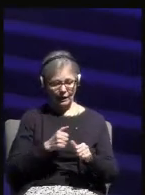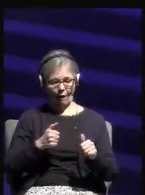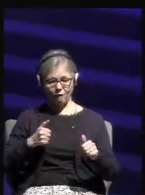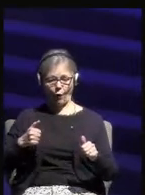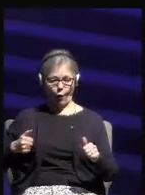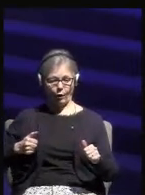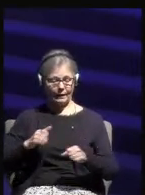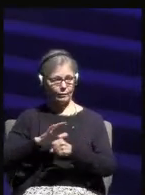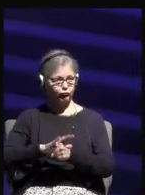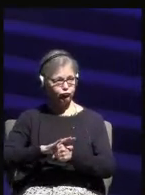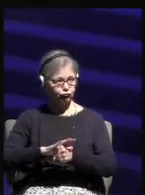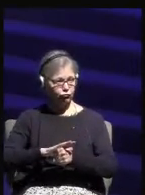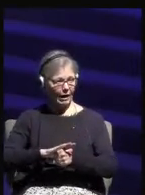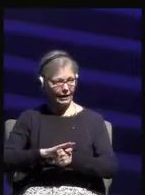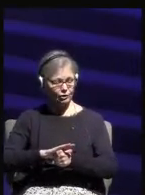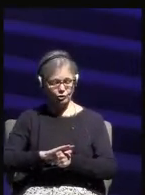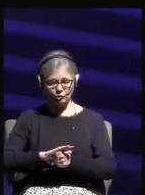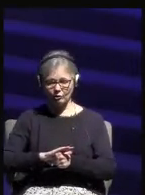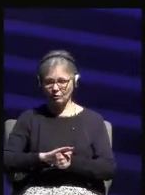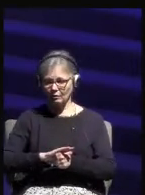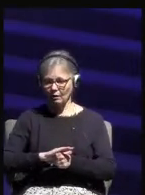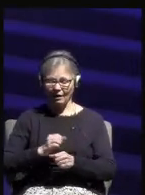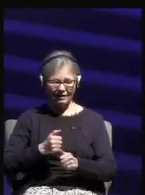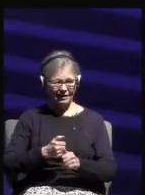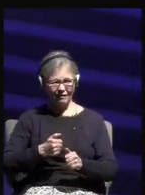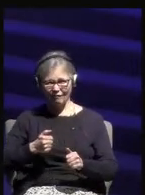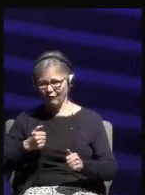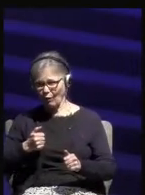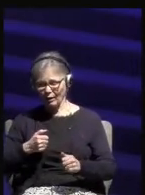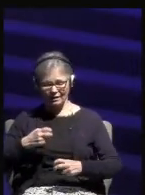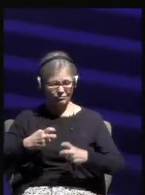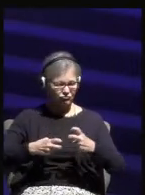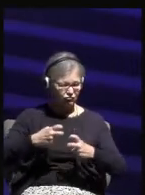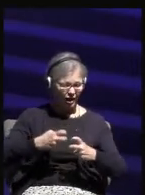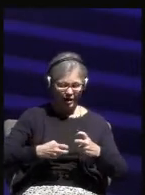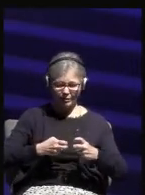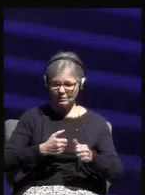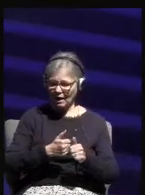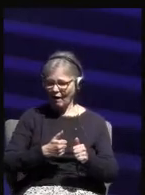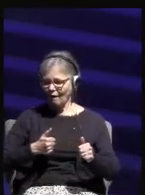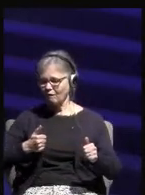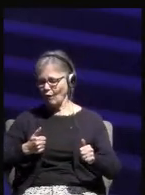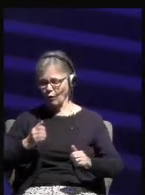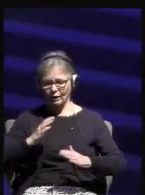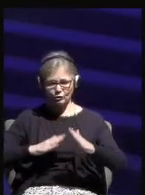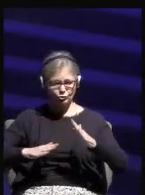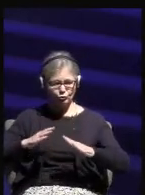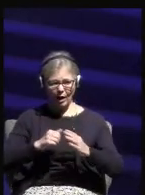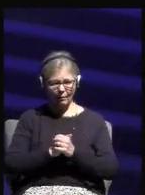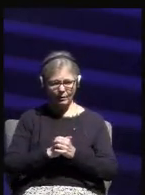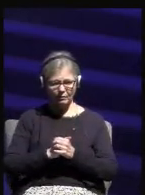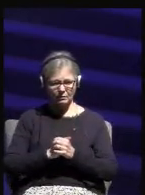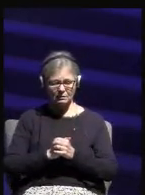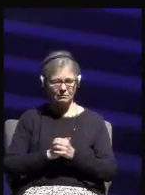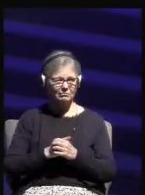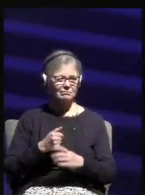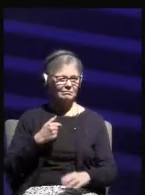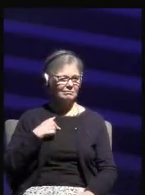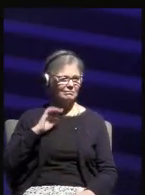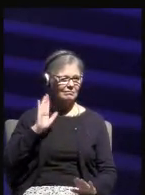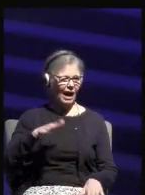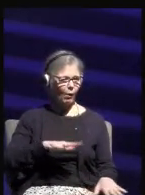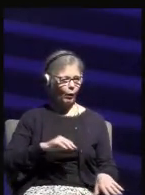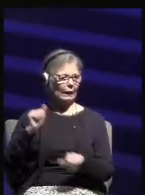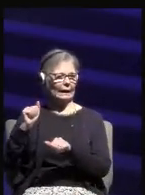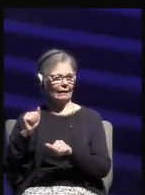only way that we can get out from underneath this kind of oppression is to get off or to get out of